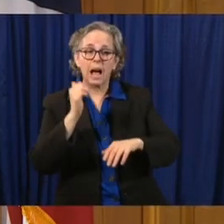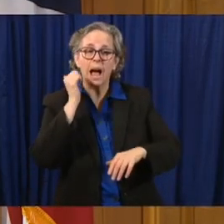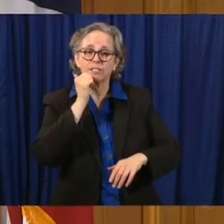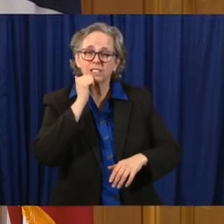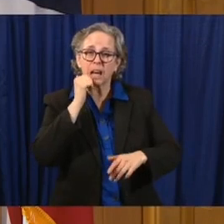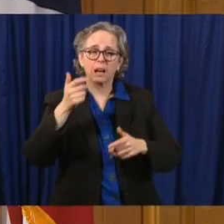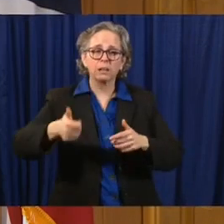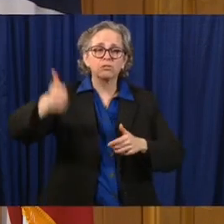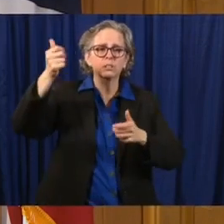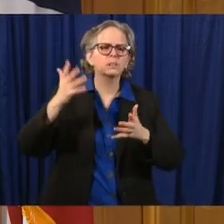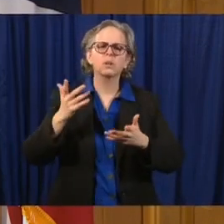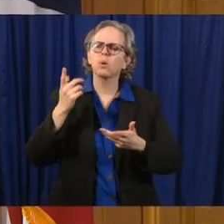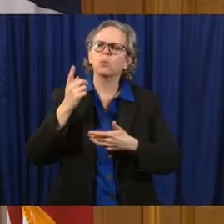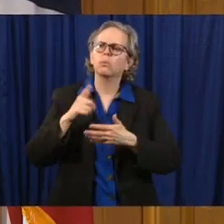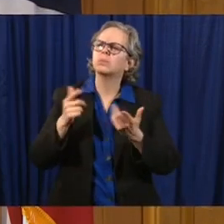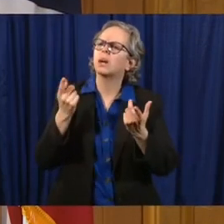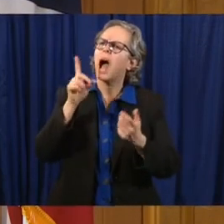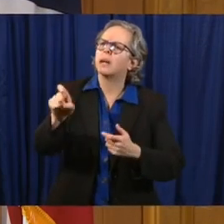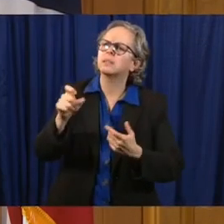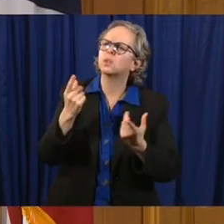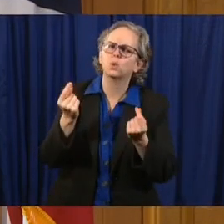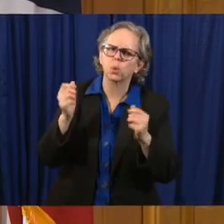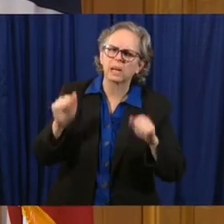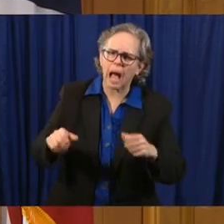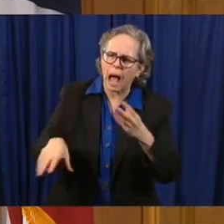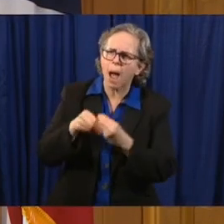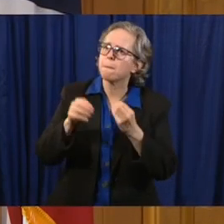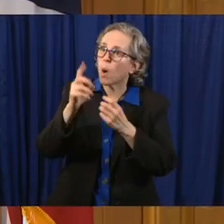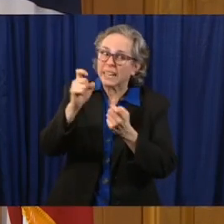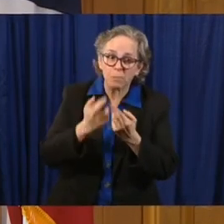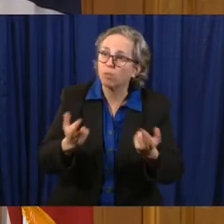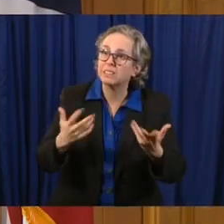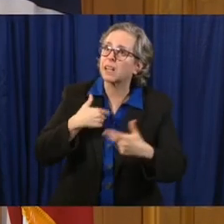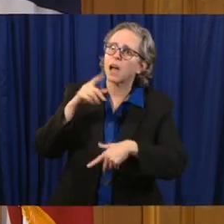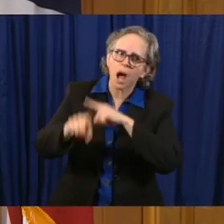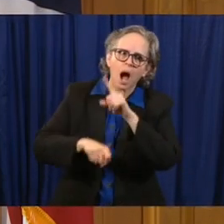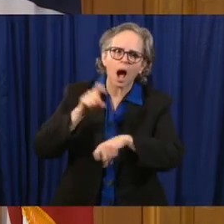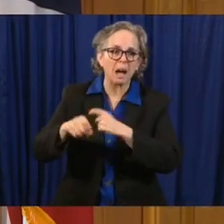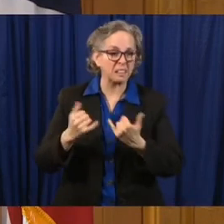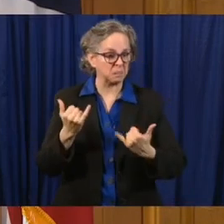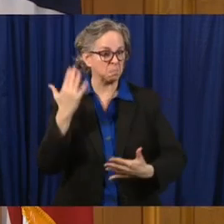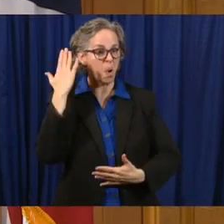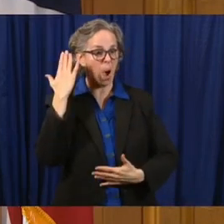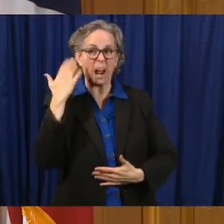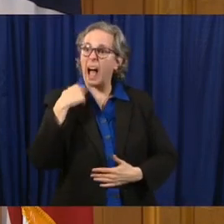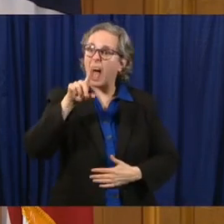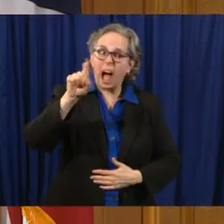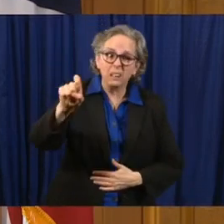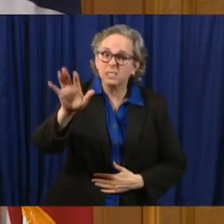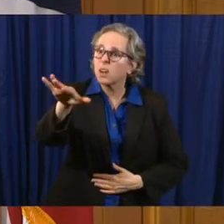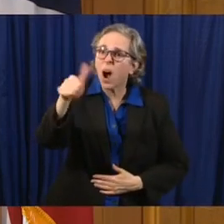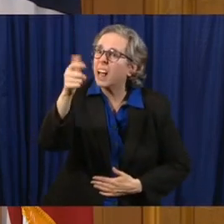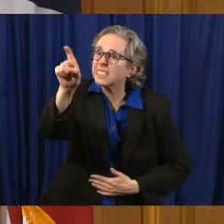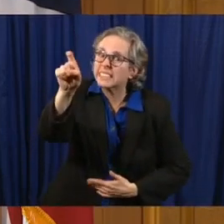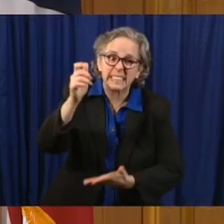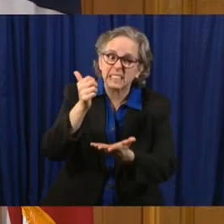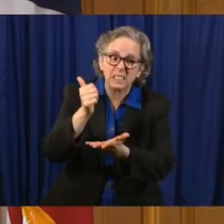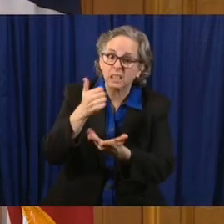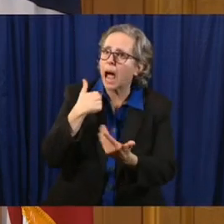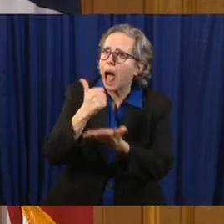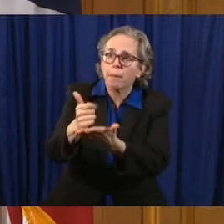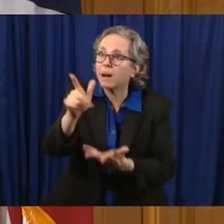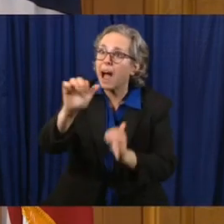do? Do you need any more resources? 8 o'clock call this morning, I said to her, is there anything else you need? Is there anything else we can do